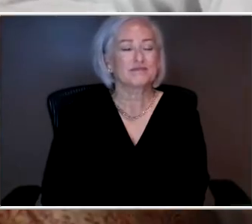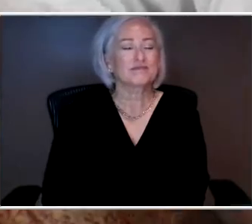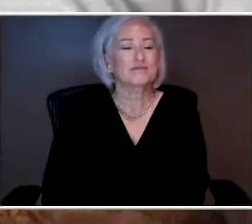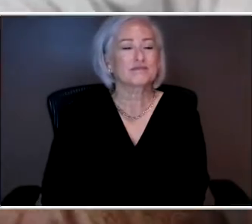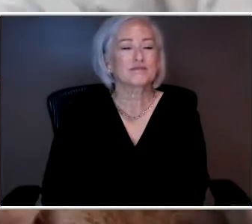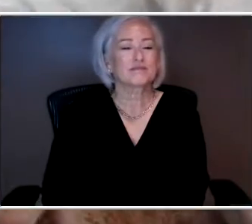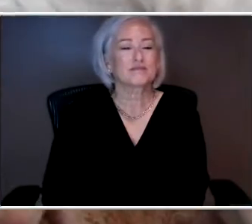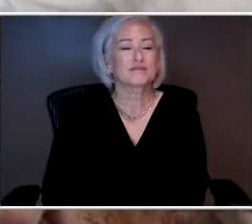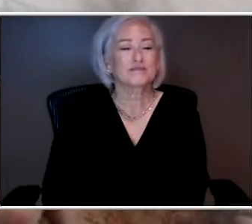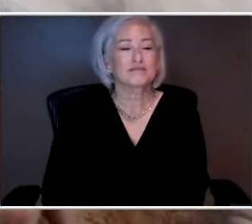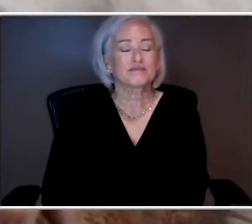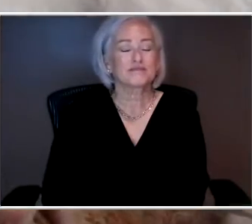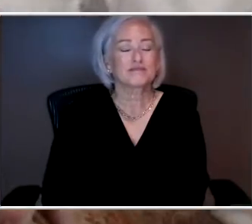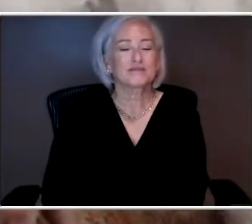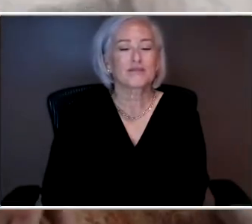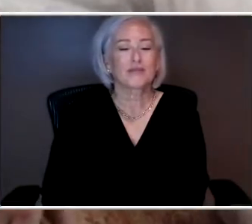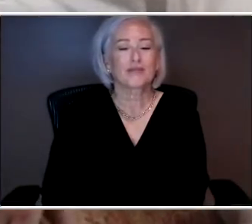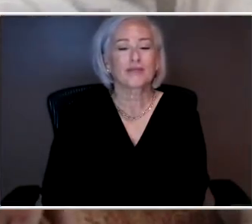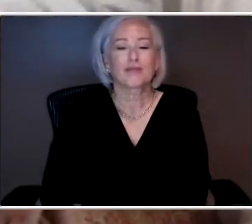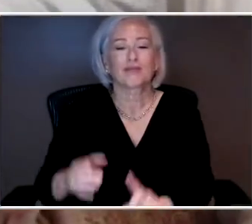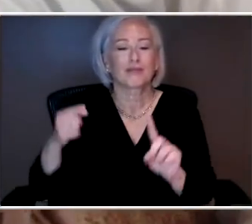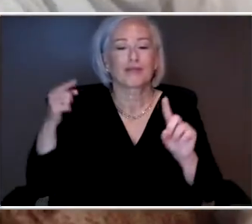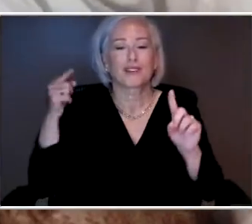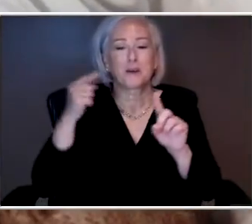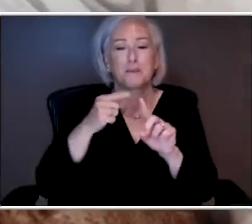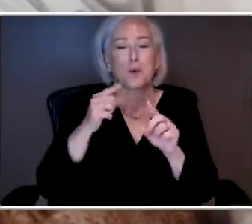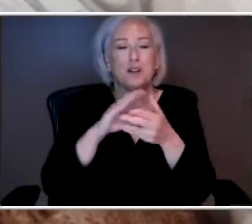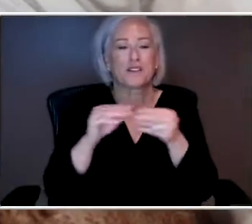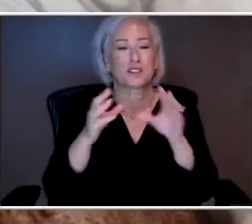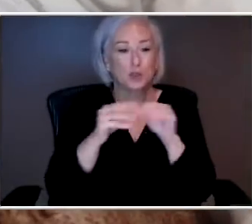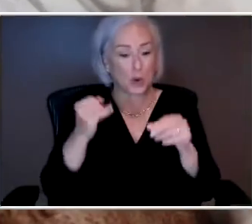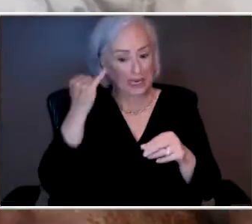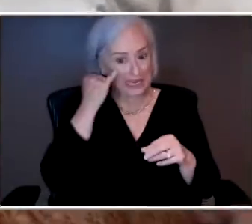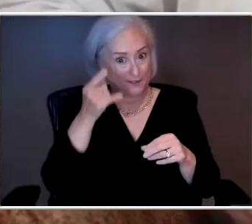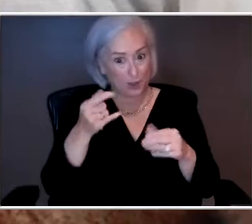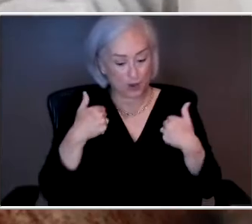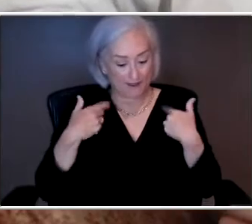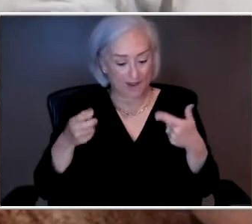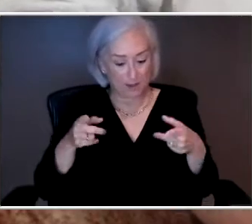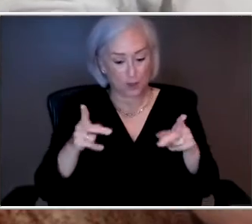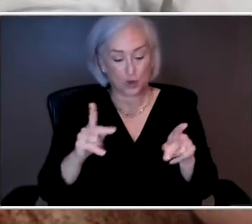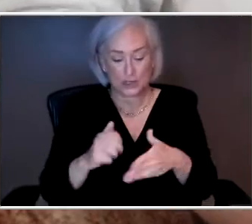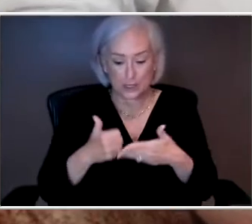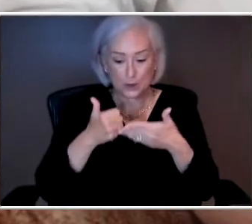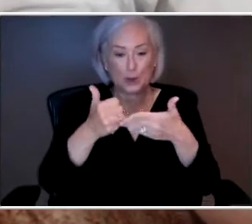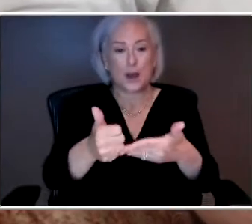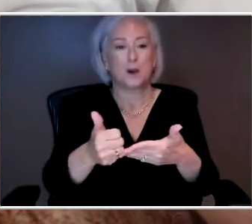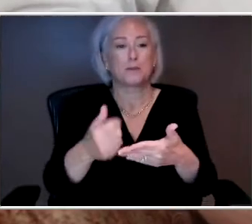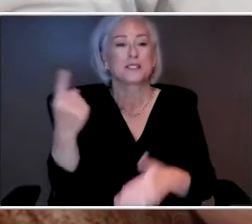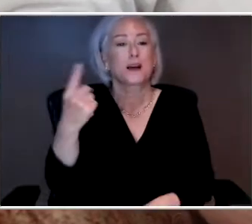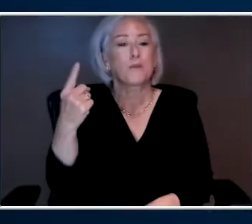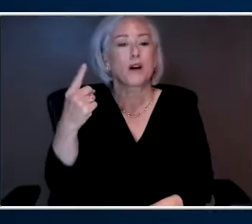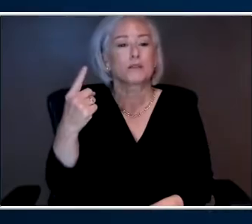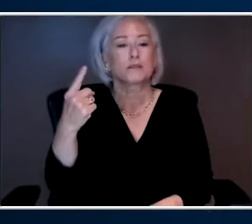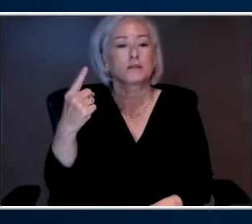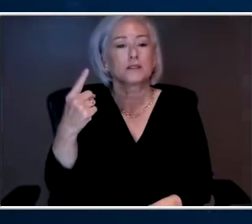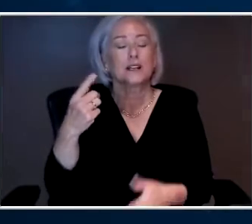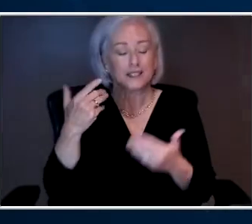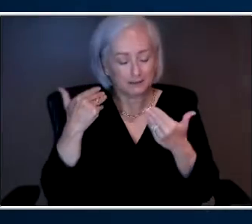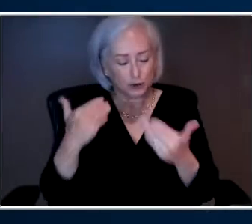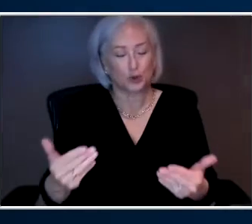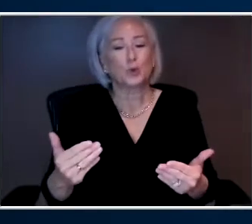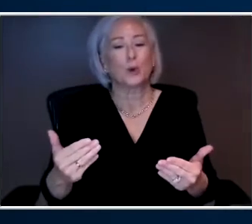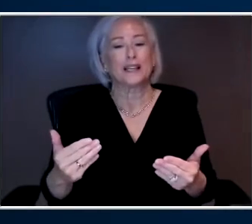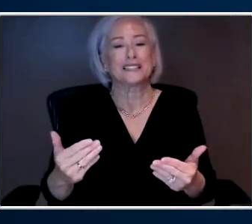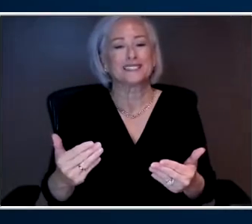I think the moral of the story is, if you have the opportunity to help somebody, do it. I think it's simple as that. Well said.